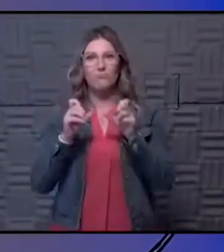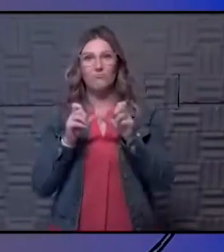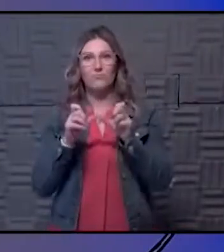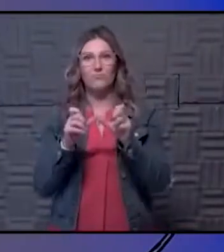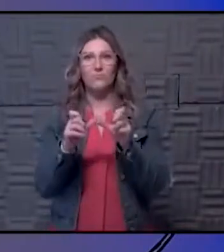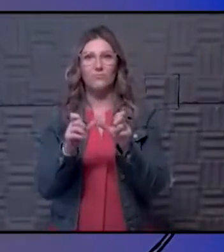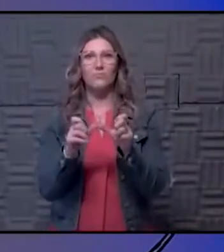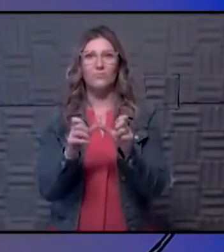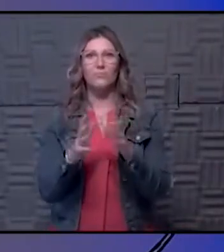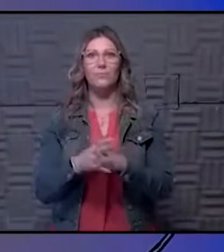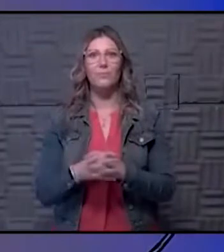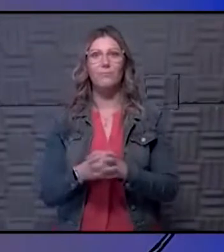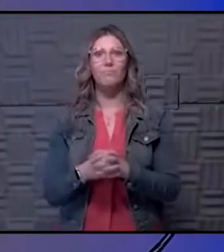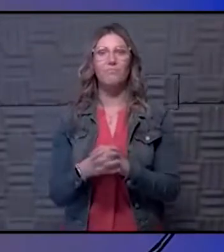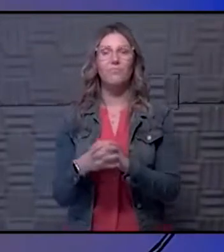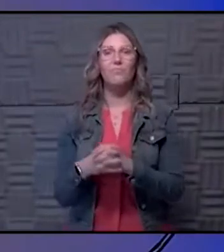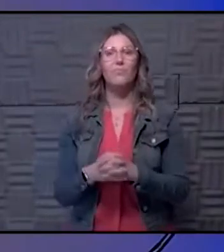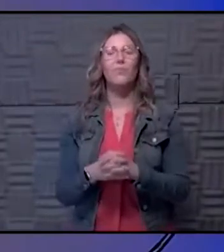going to be